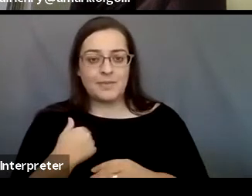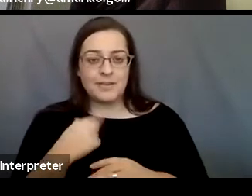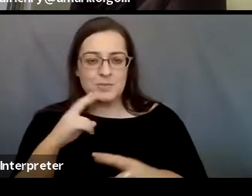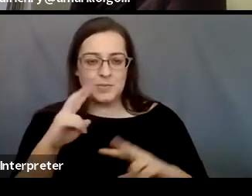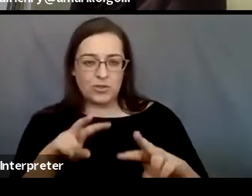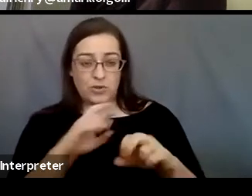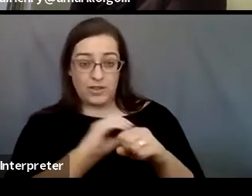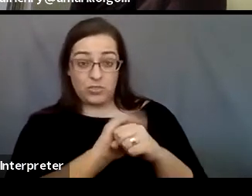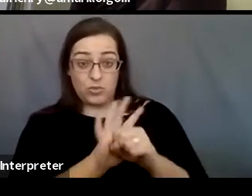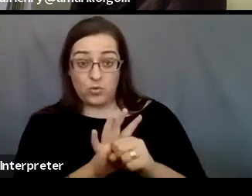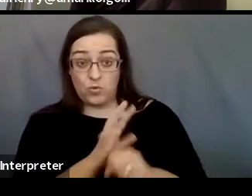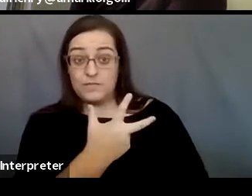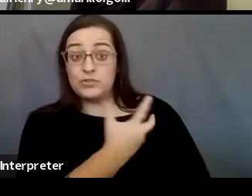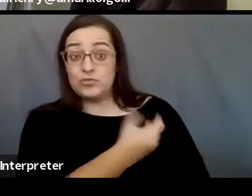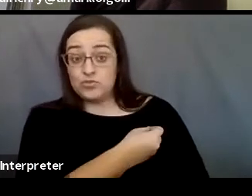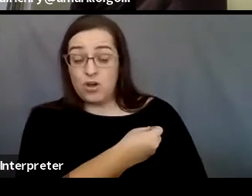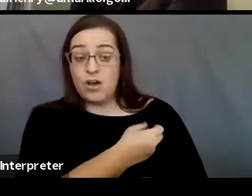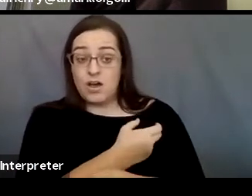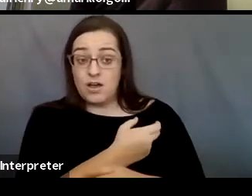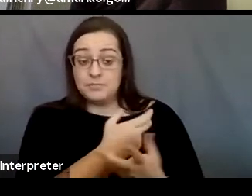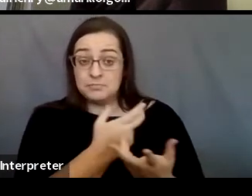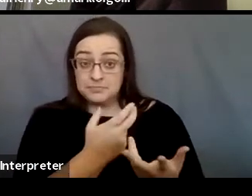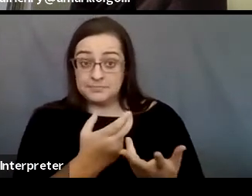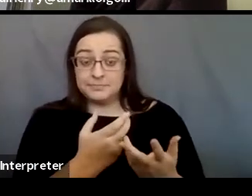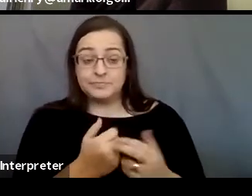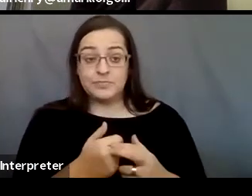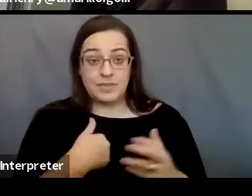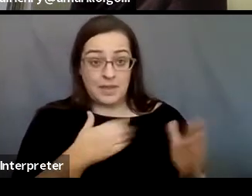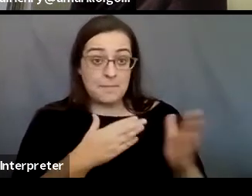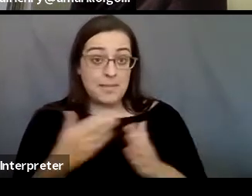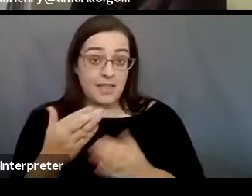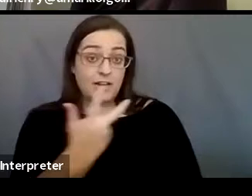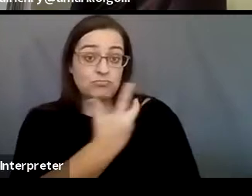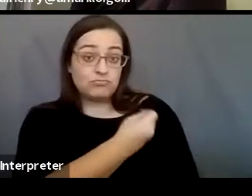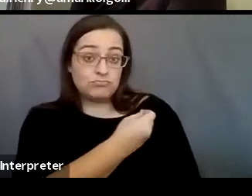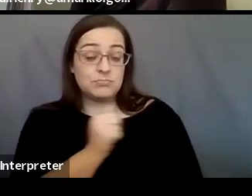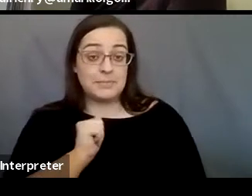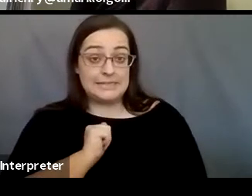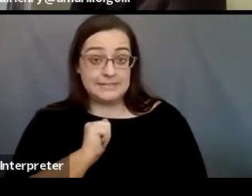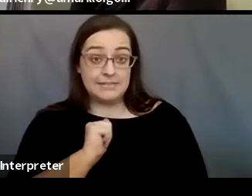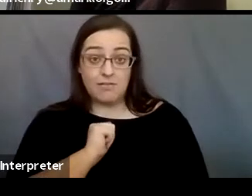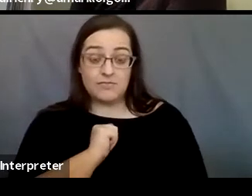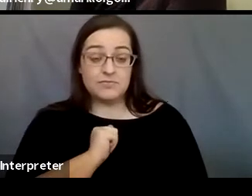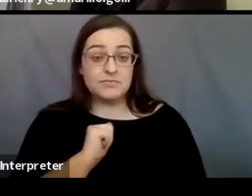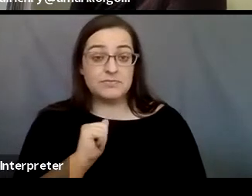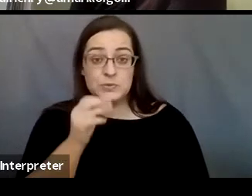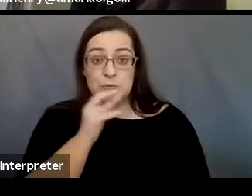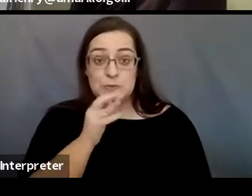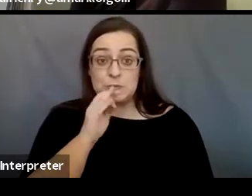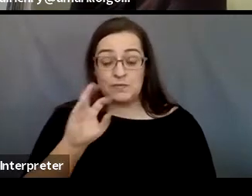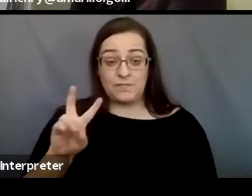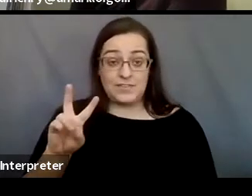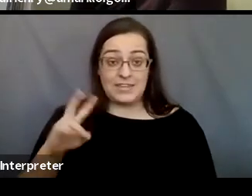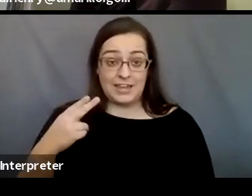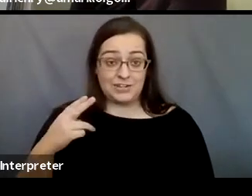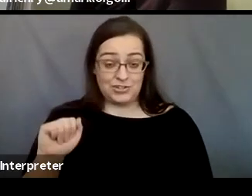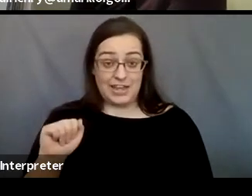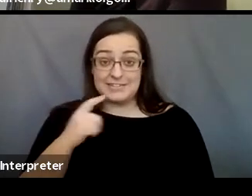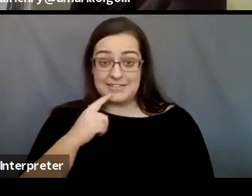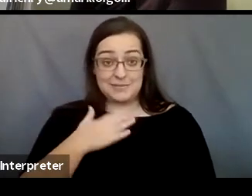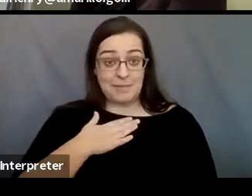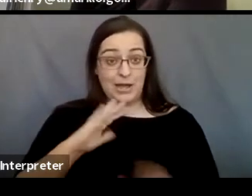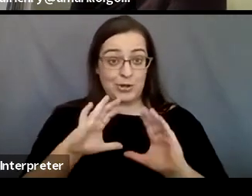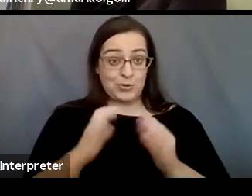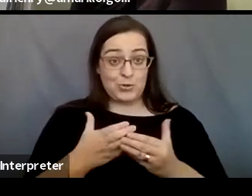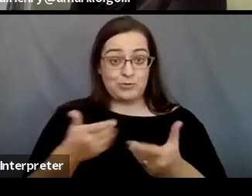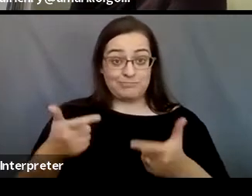COVID vaccine, you know, I plan to get it. You know, as soon as the VHA says my priority group's up, I plan